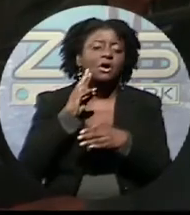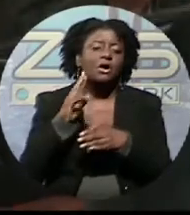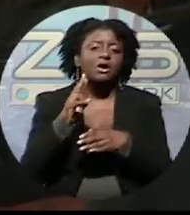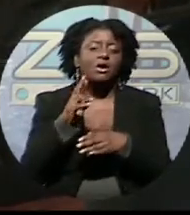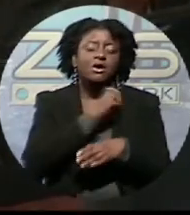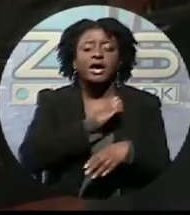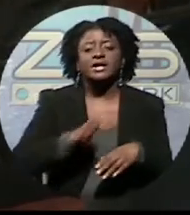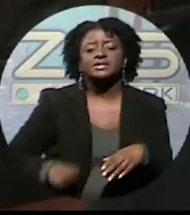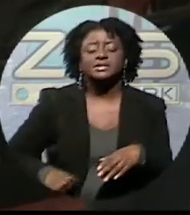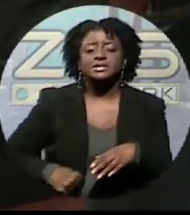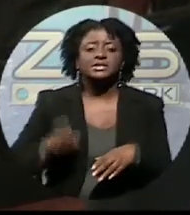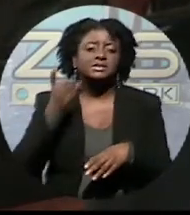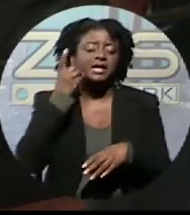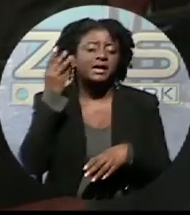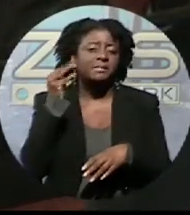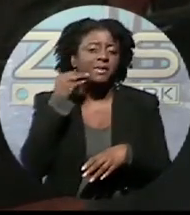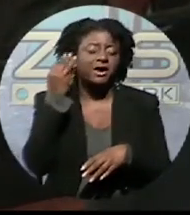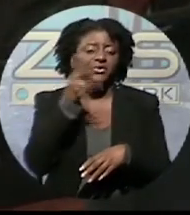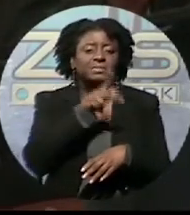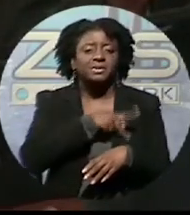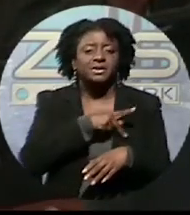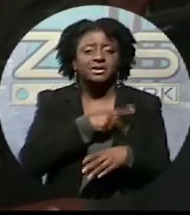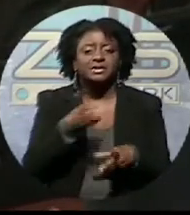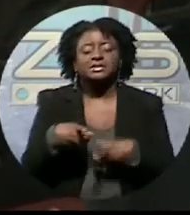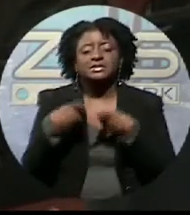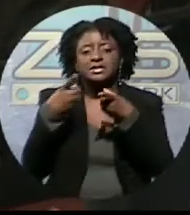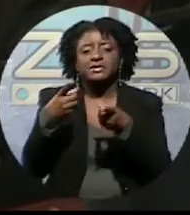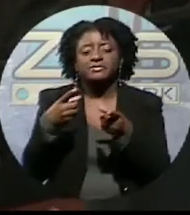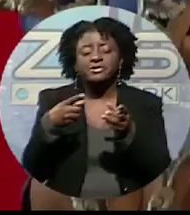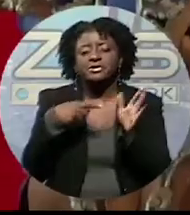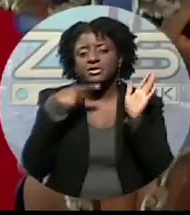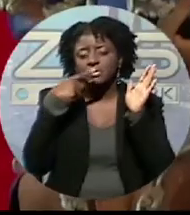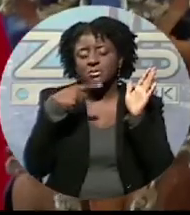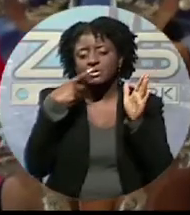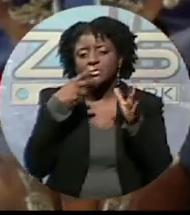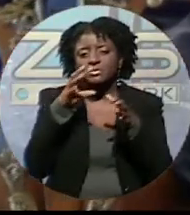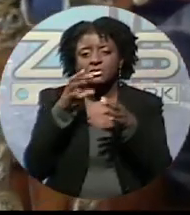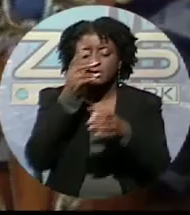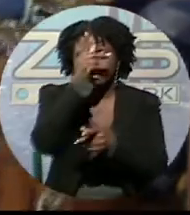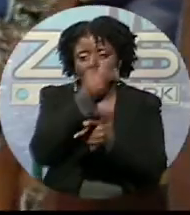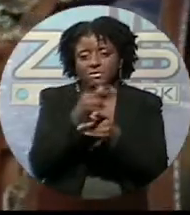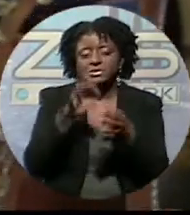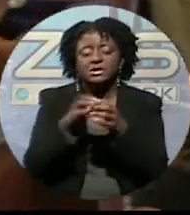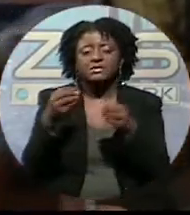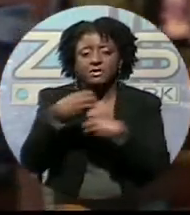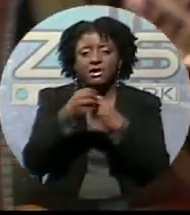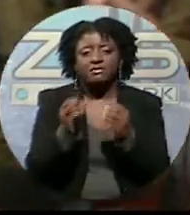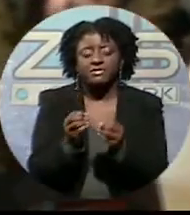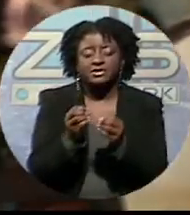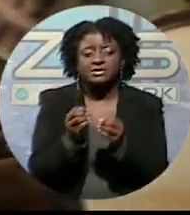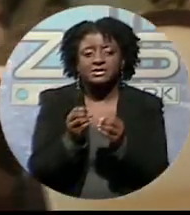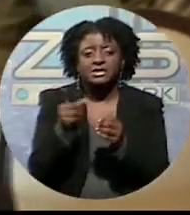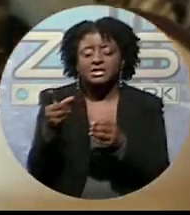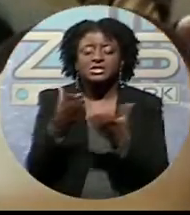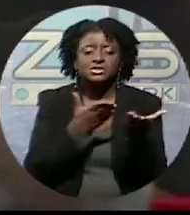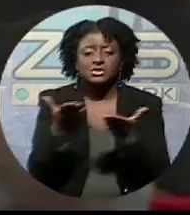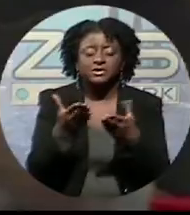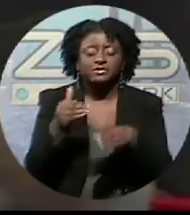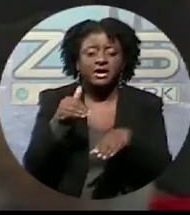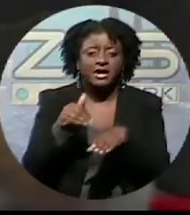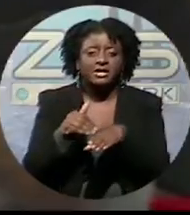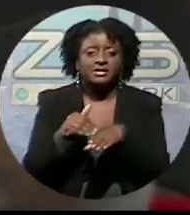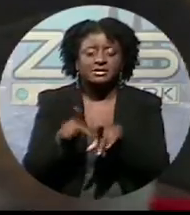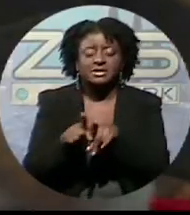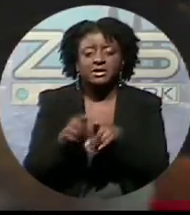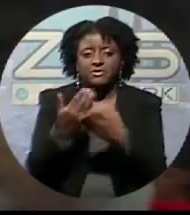Pinlan administered the oath of office for Longley, who is an experienced jurist who has also served as a former Senior Justice on Grand Bahama.